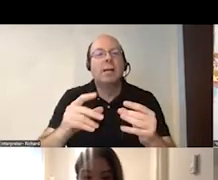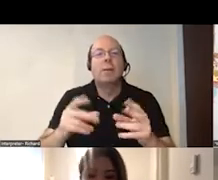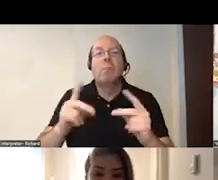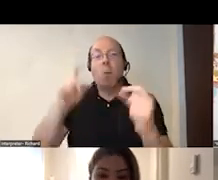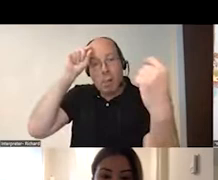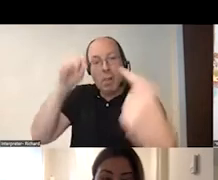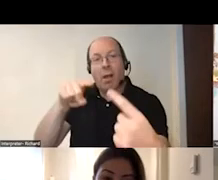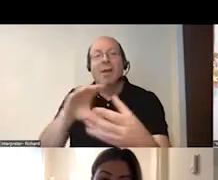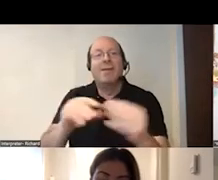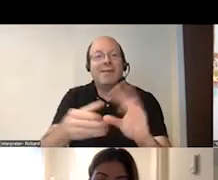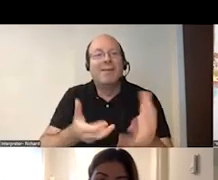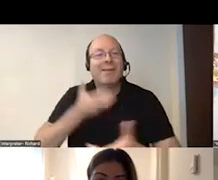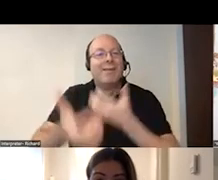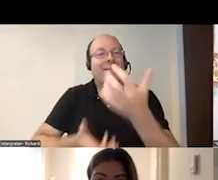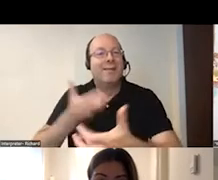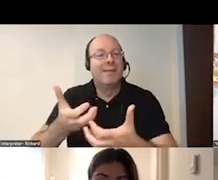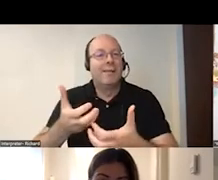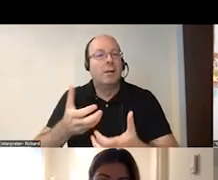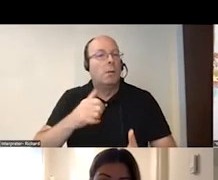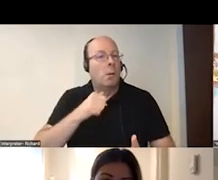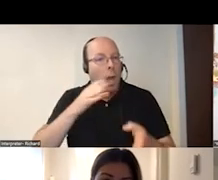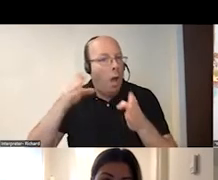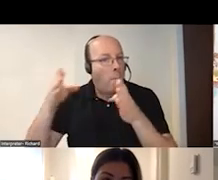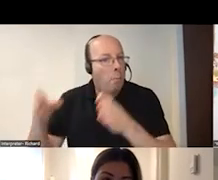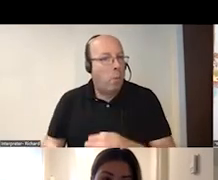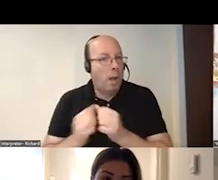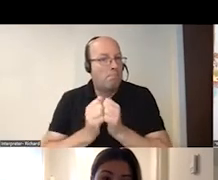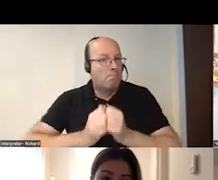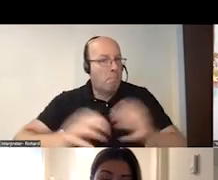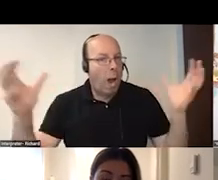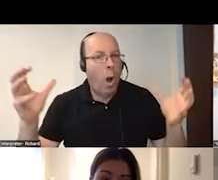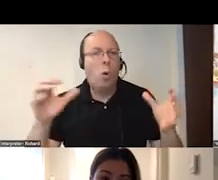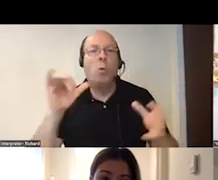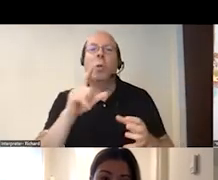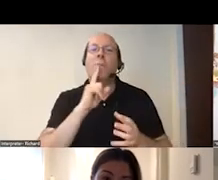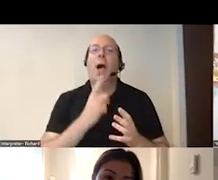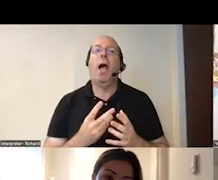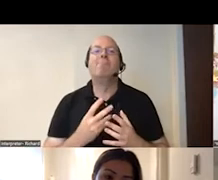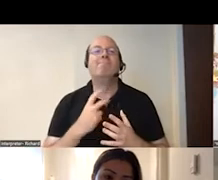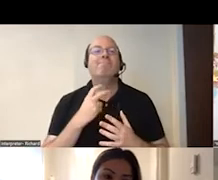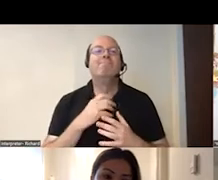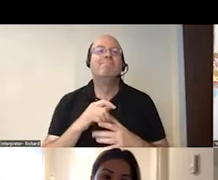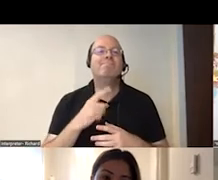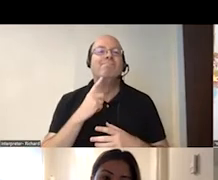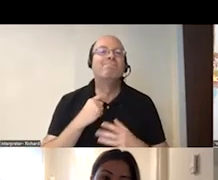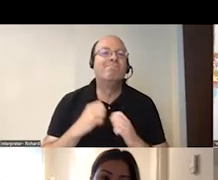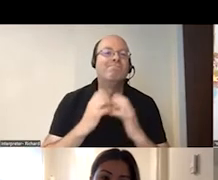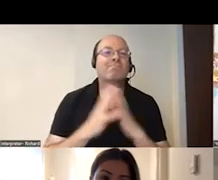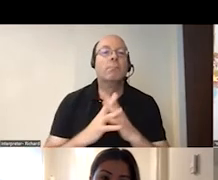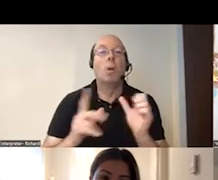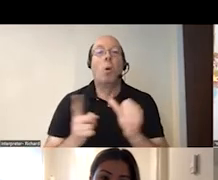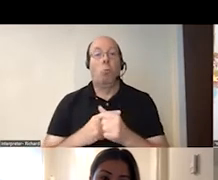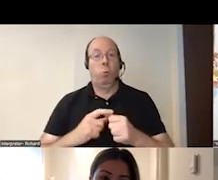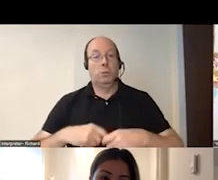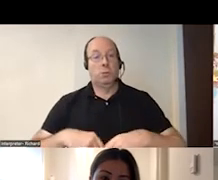people. And I didn't mean for it to be as big as it is. It was kind of like a passion project. But then when we sold out our first batch,